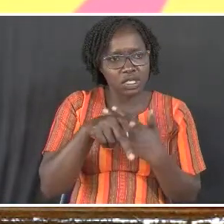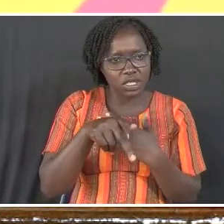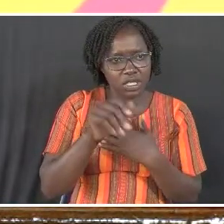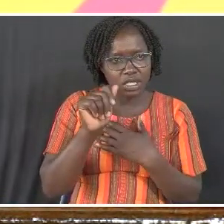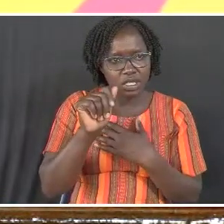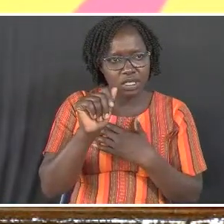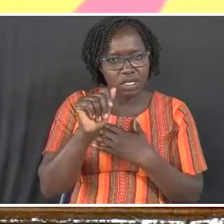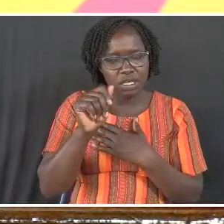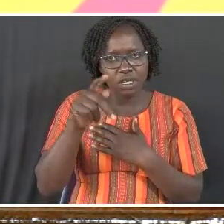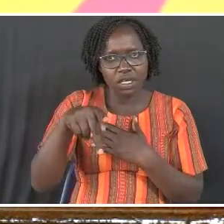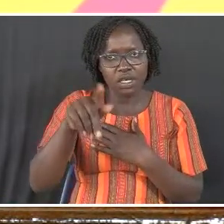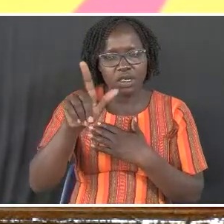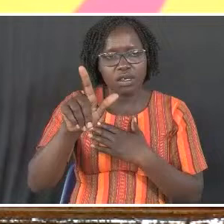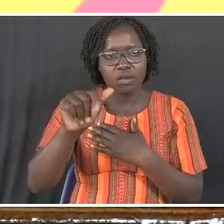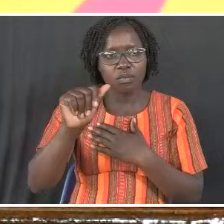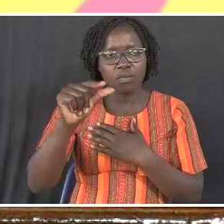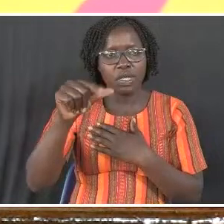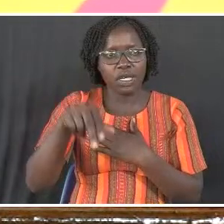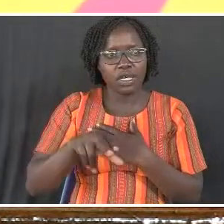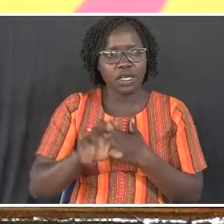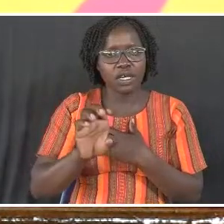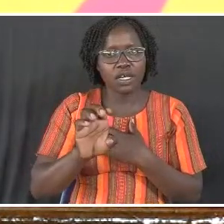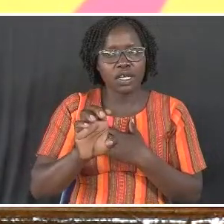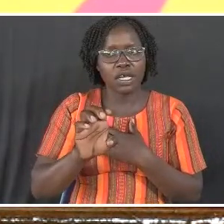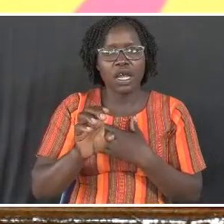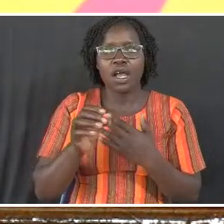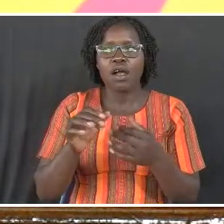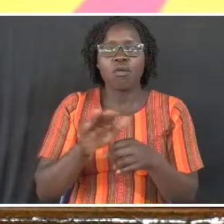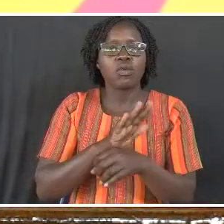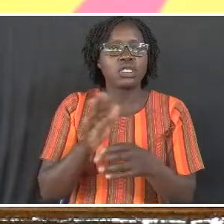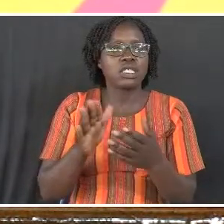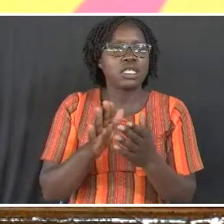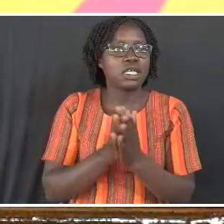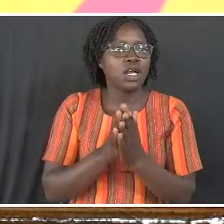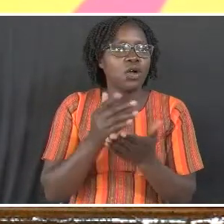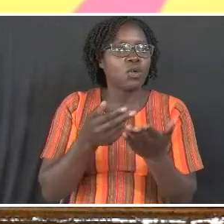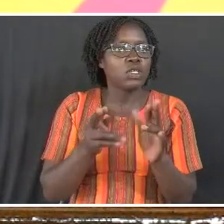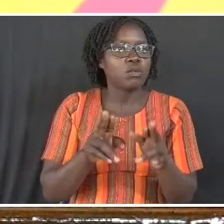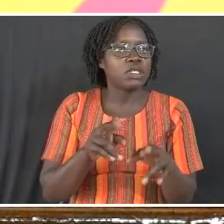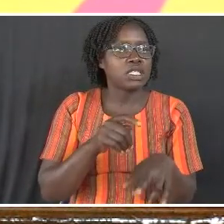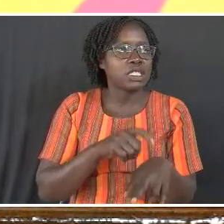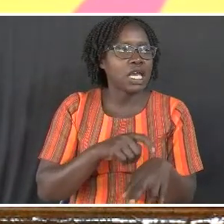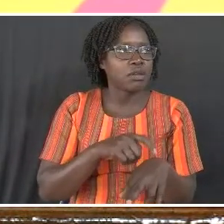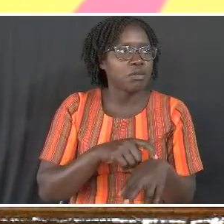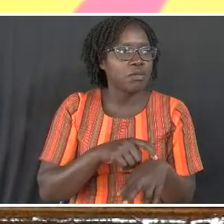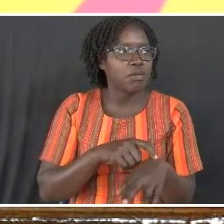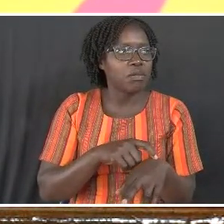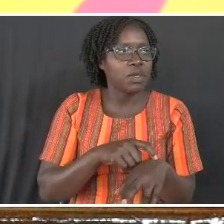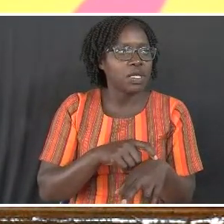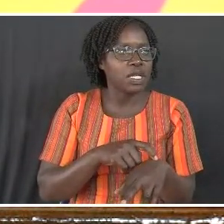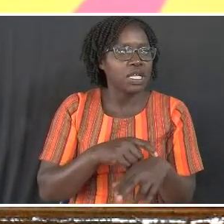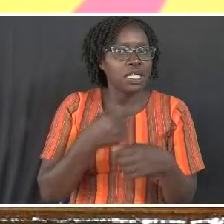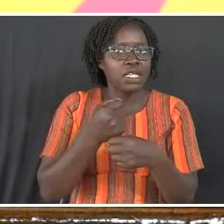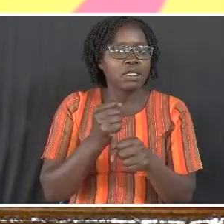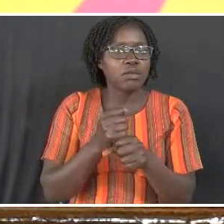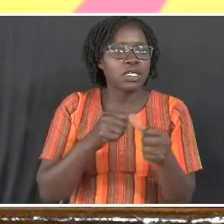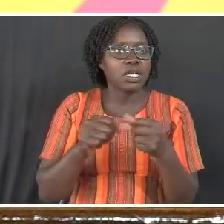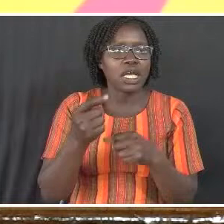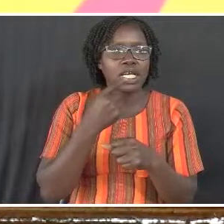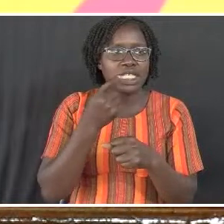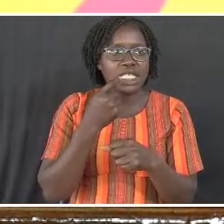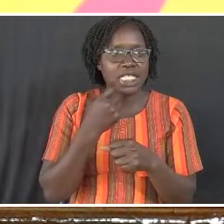So we always advise that after what happens is when the plaque forms around your